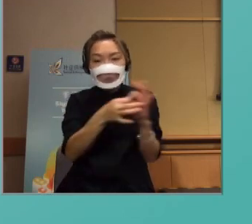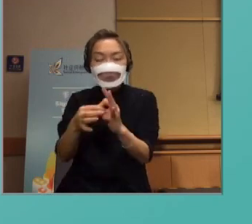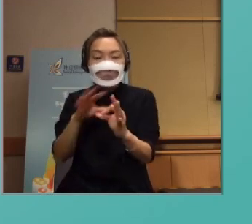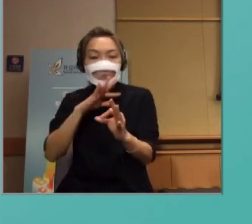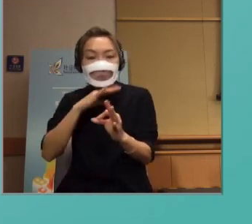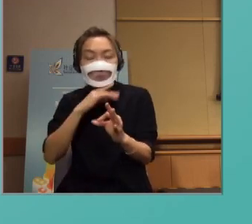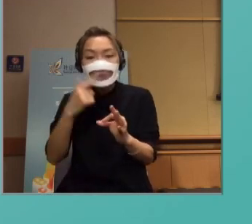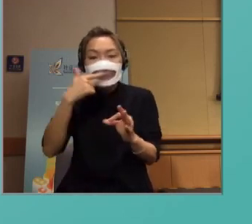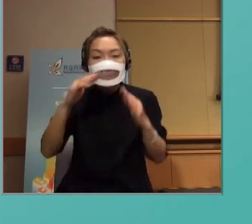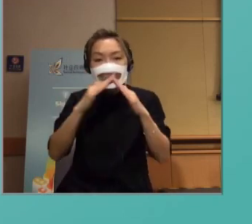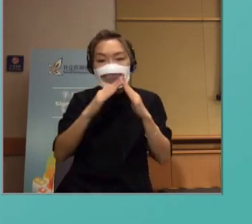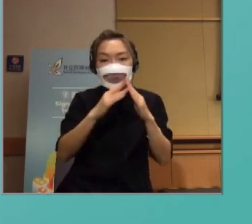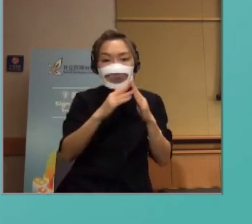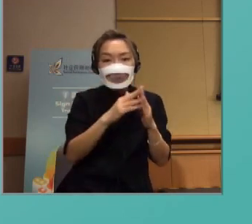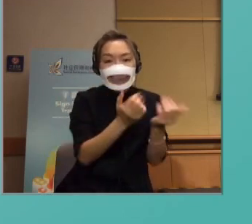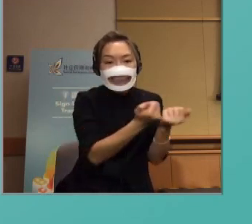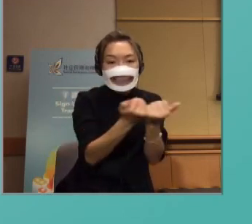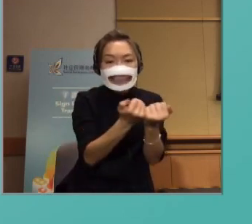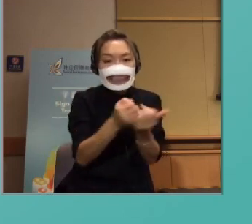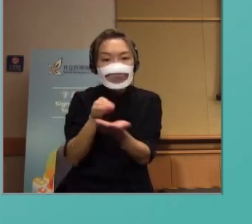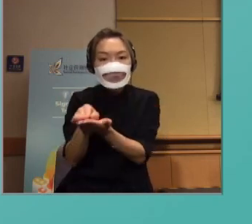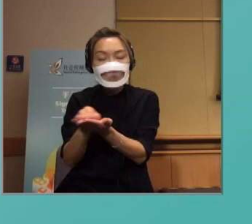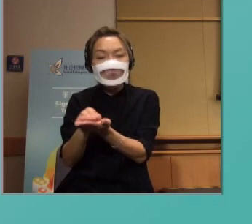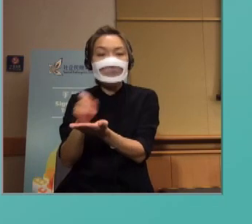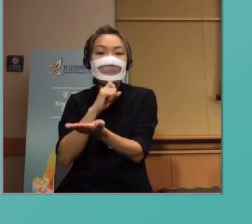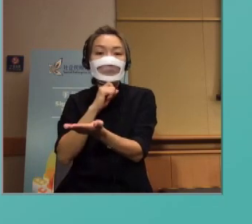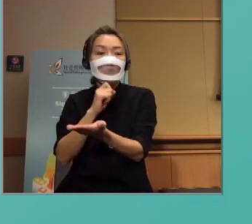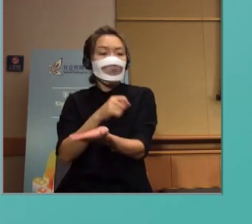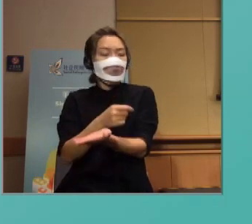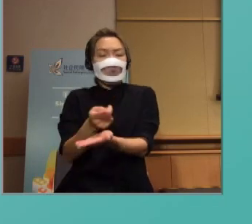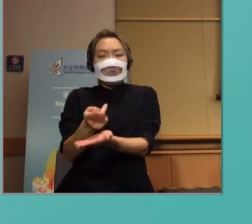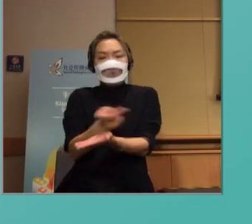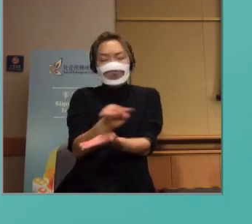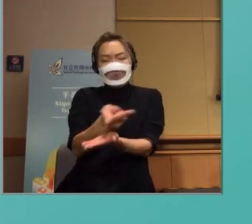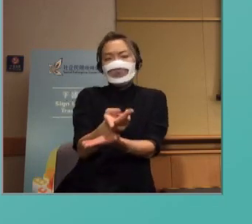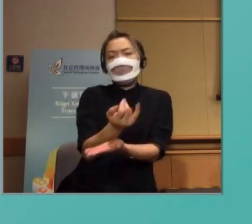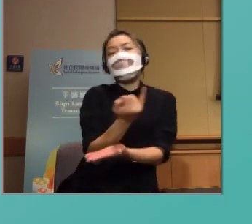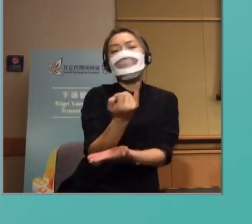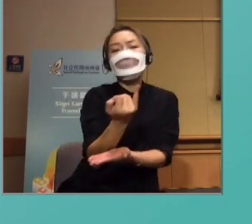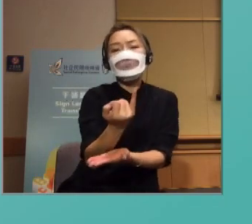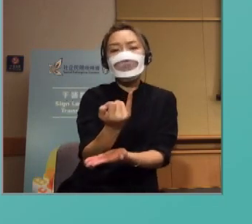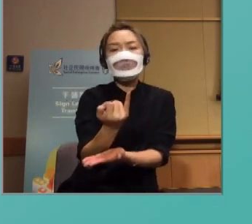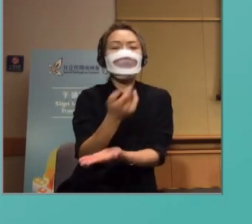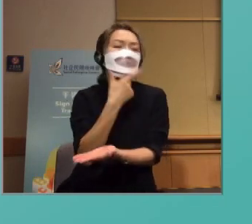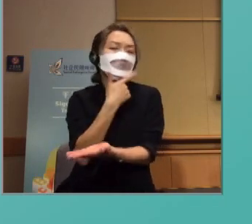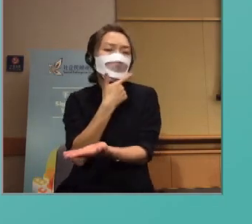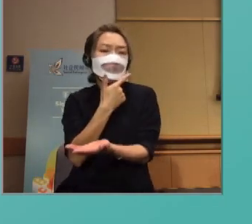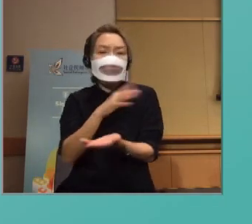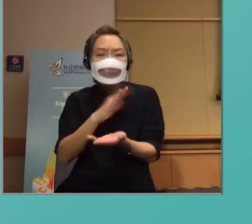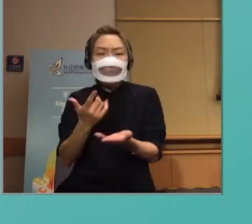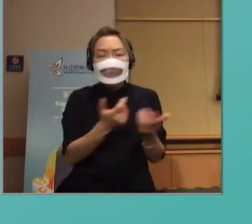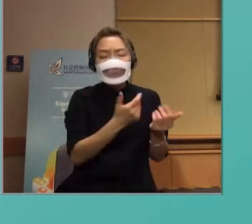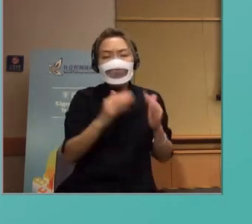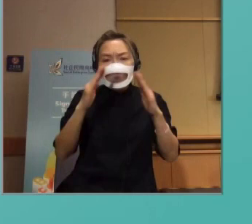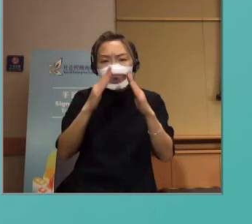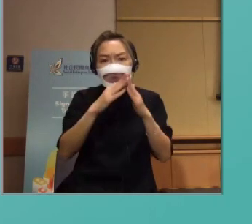are pests. You don't want them. You don't like them, but they used to live there. So we should be slightly